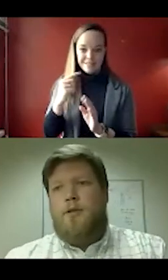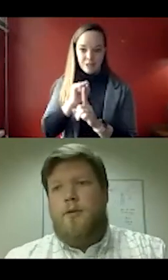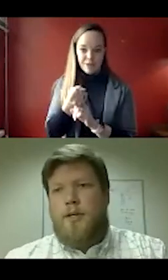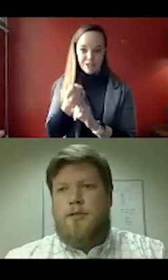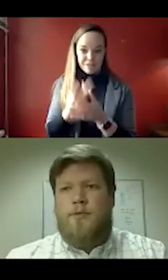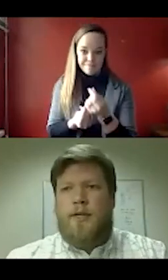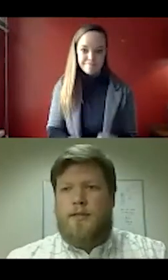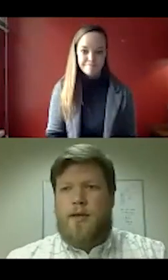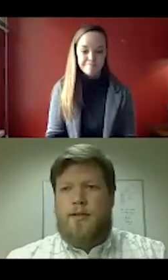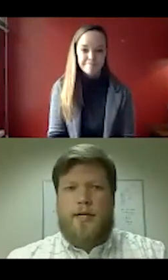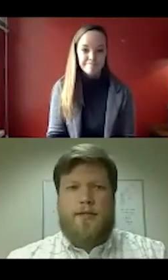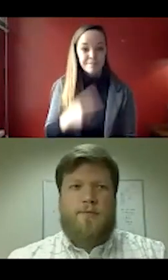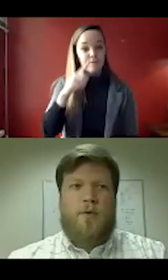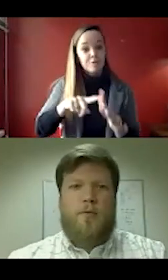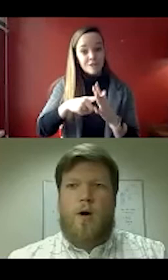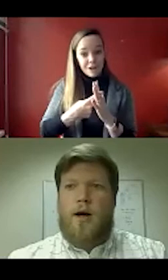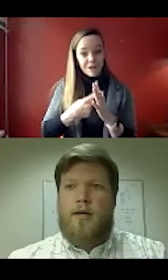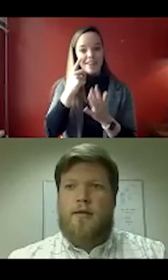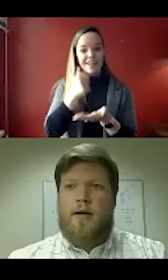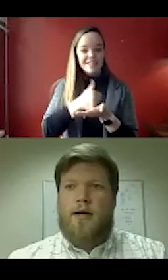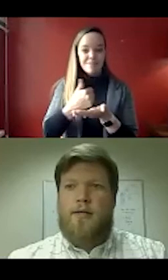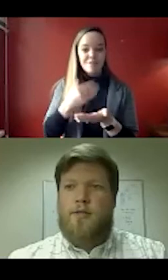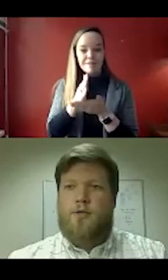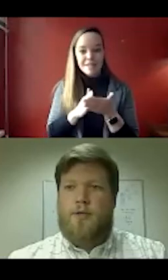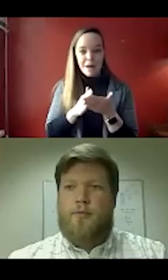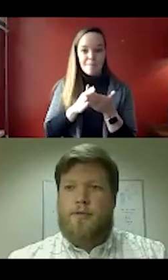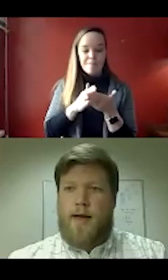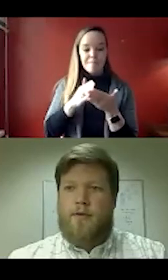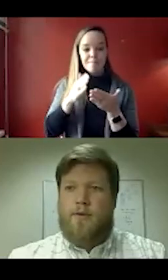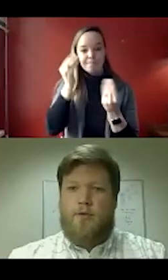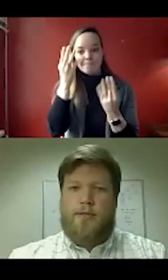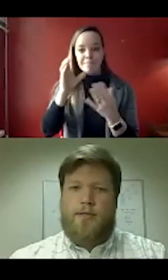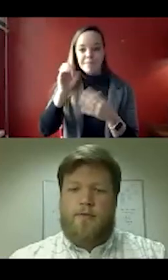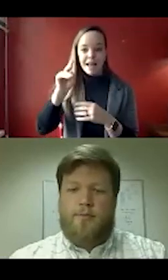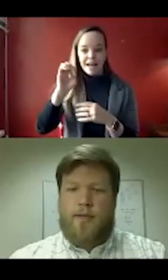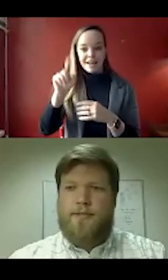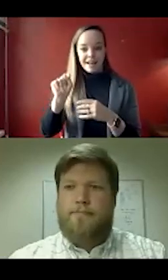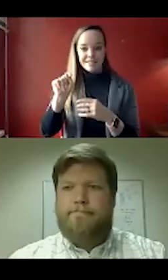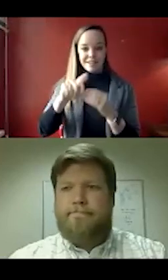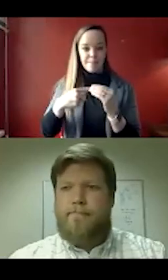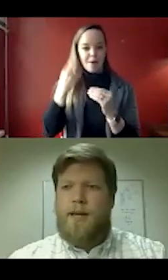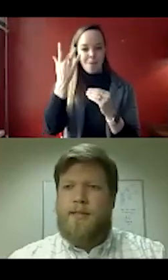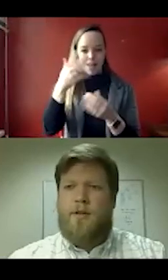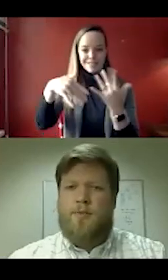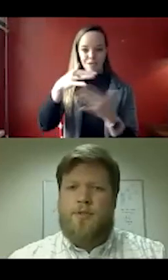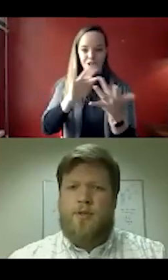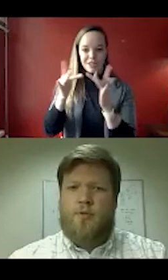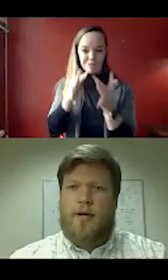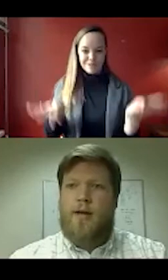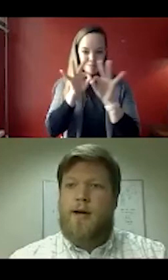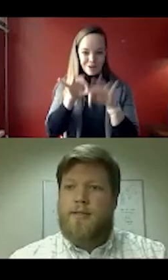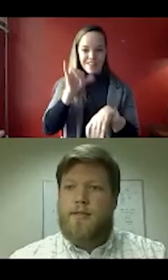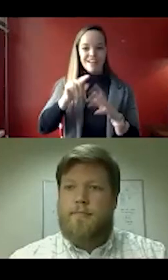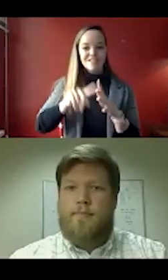To start, though, I think it's useful to get some context for why social networks matter for humans in the first place. And that starts with the social